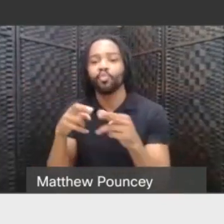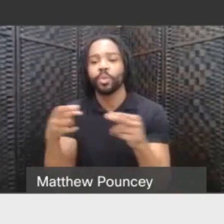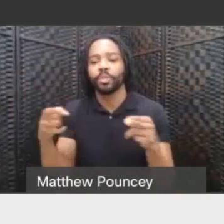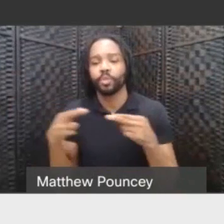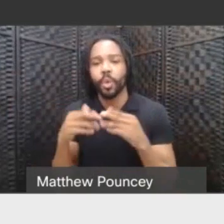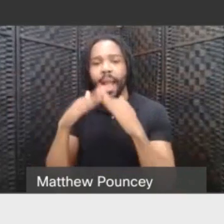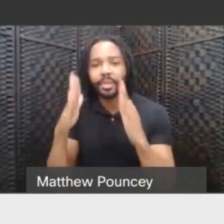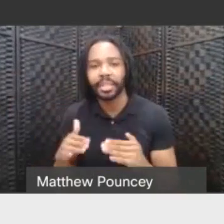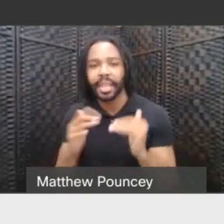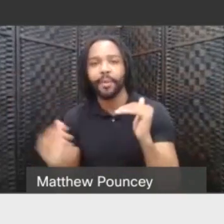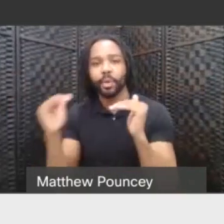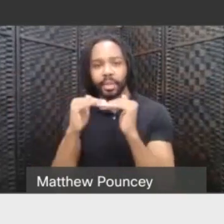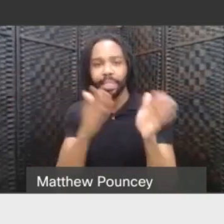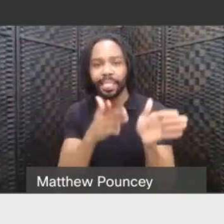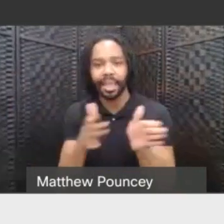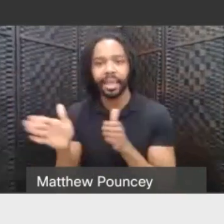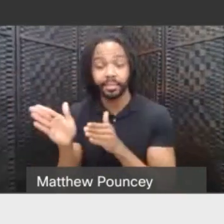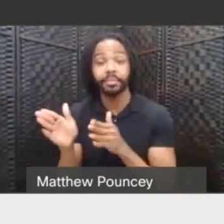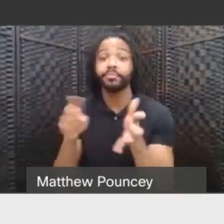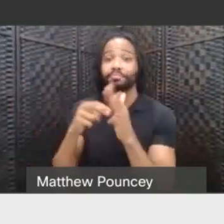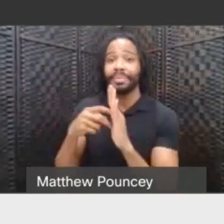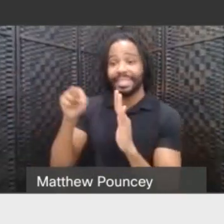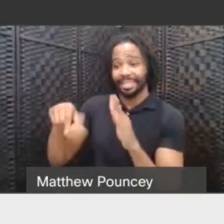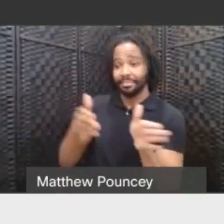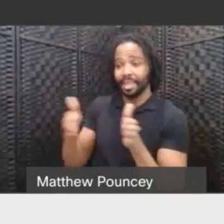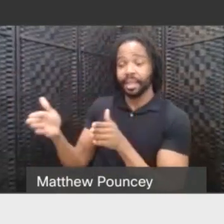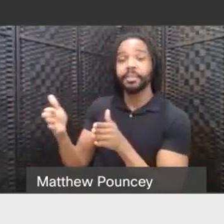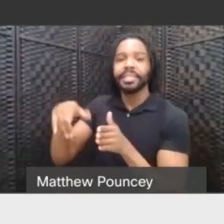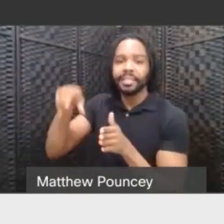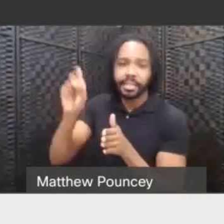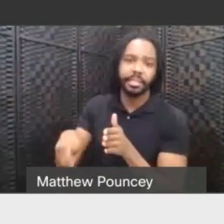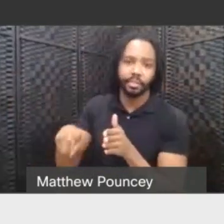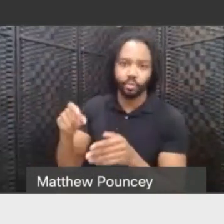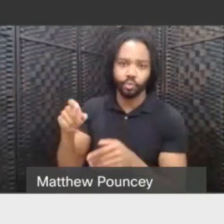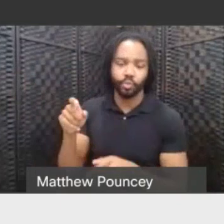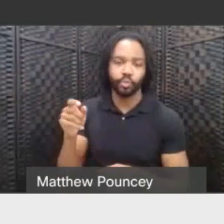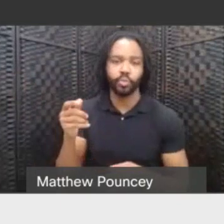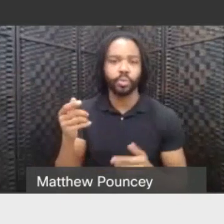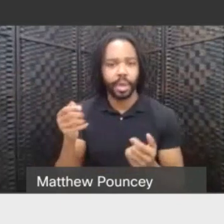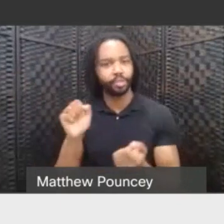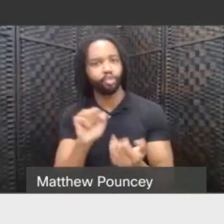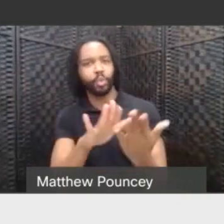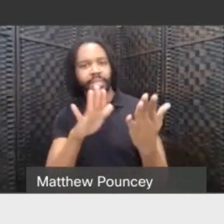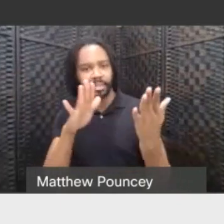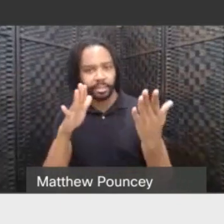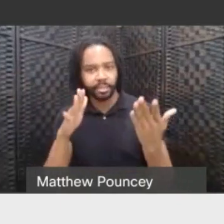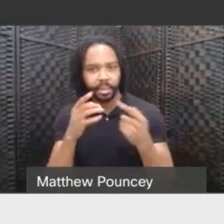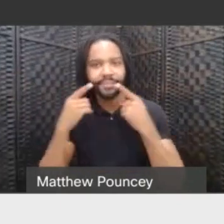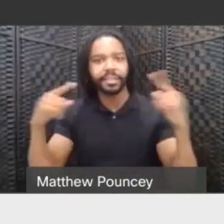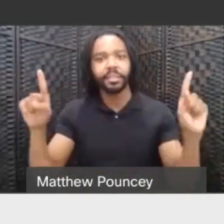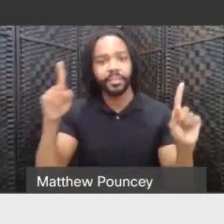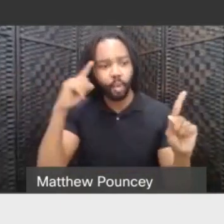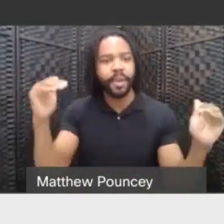plan. And this plan needs to address the effectiveness of